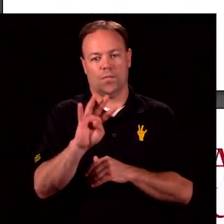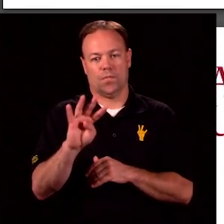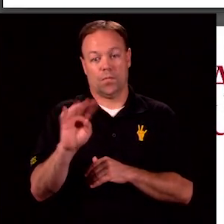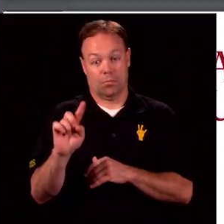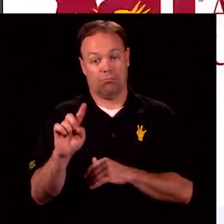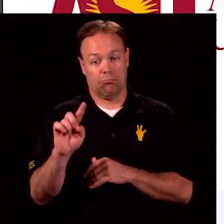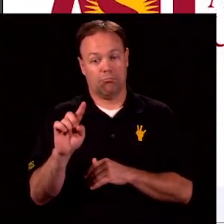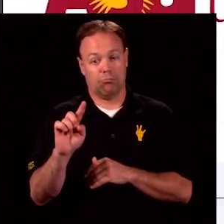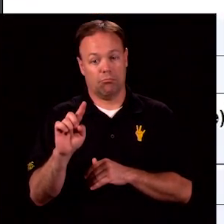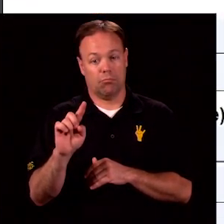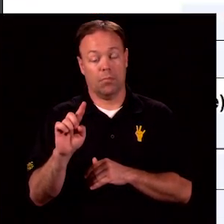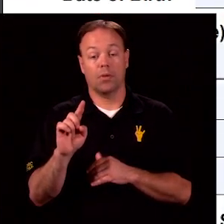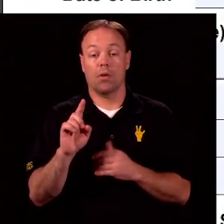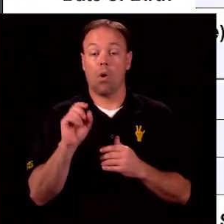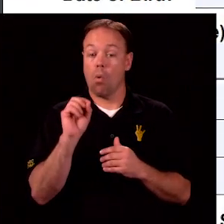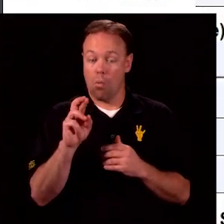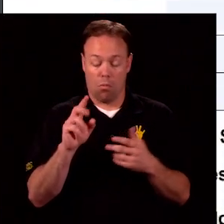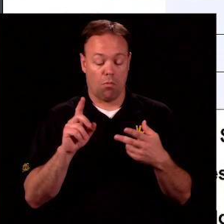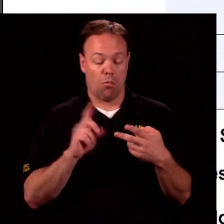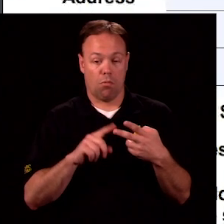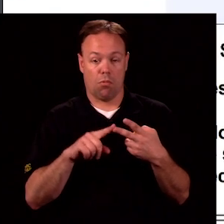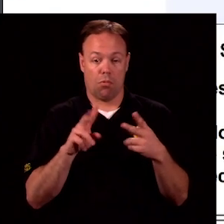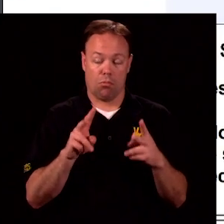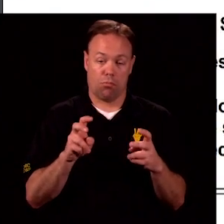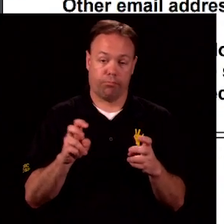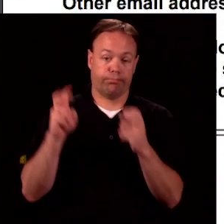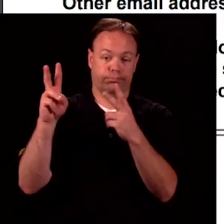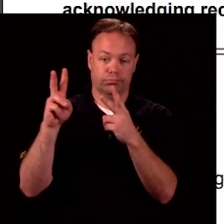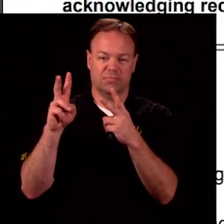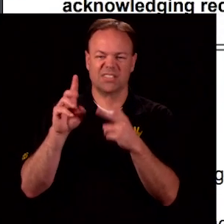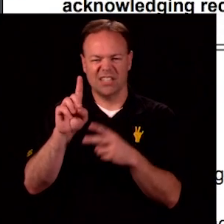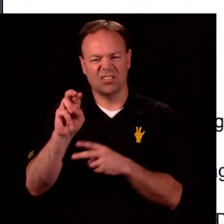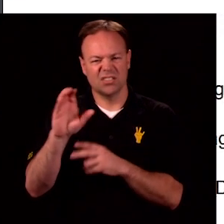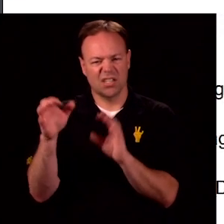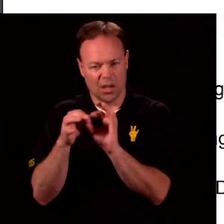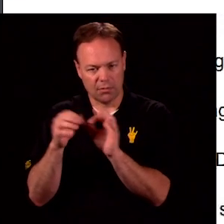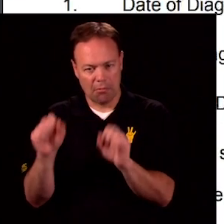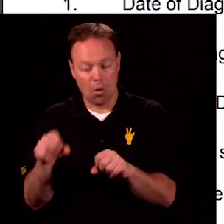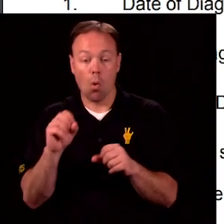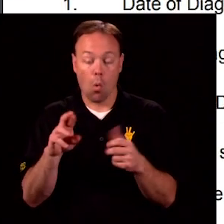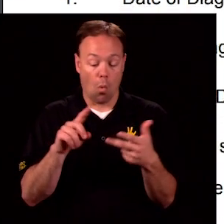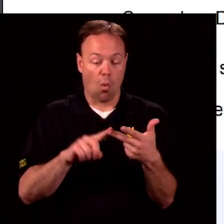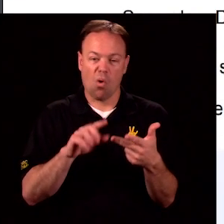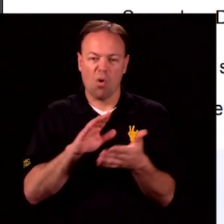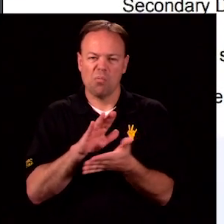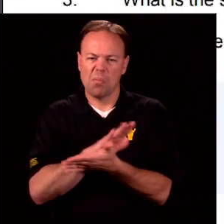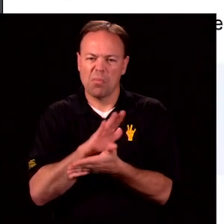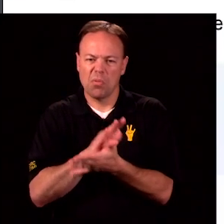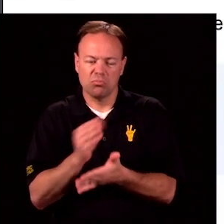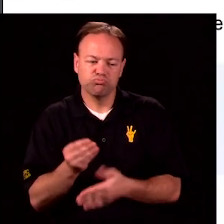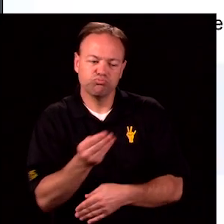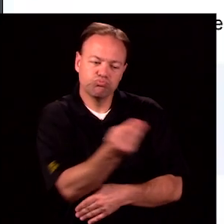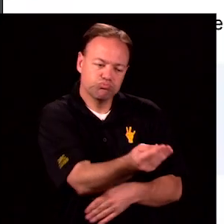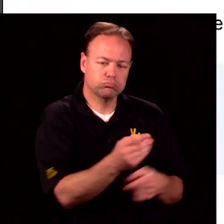480-965-0441, upload it to the DRC Connect, or hand deliver it to your Disability Access Consultant.